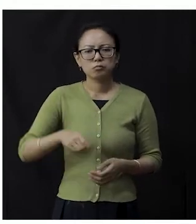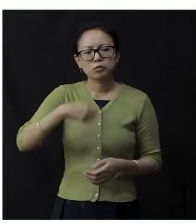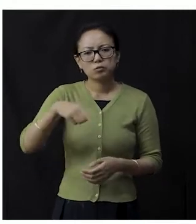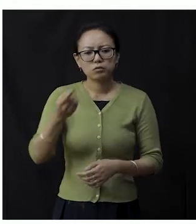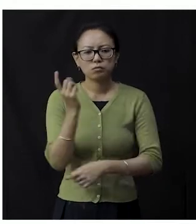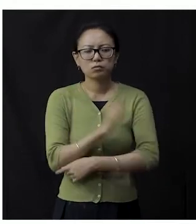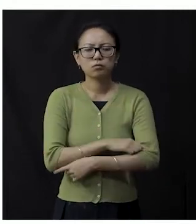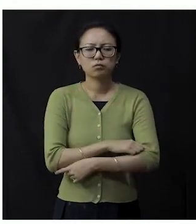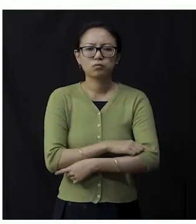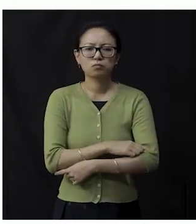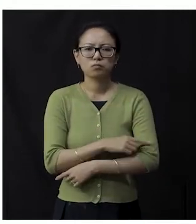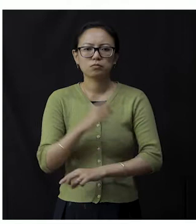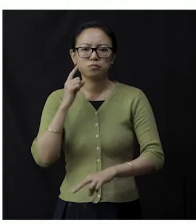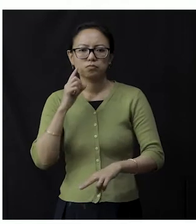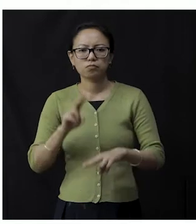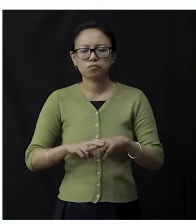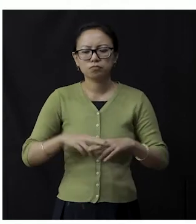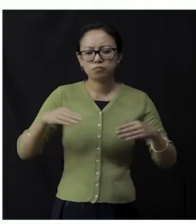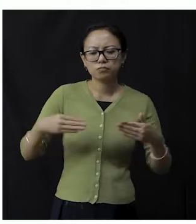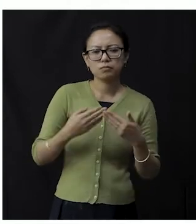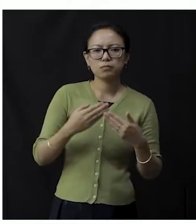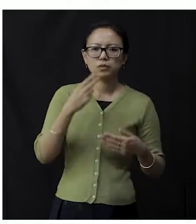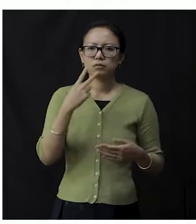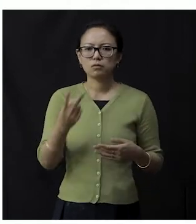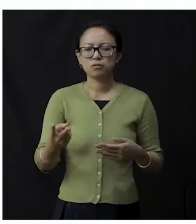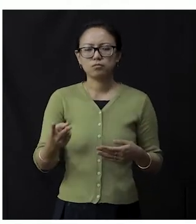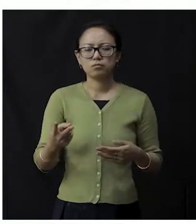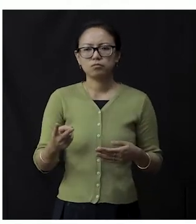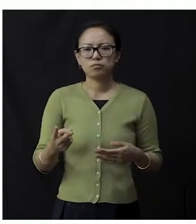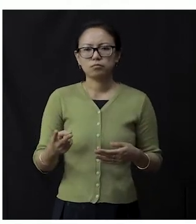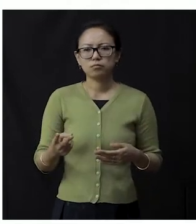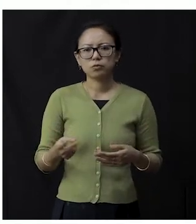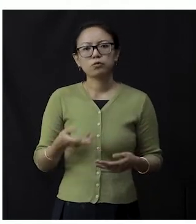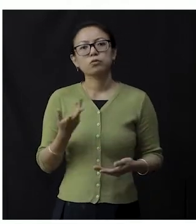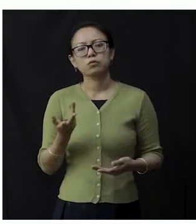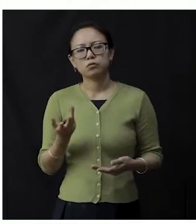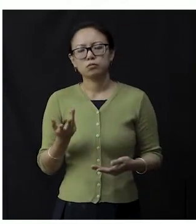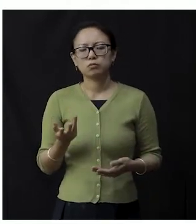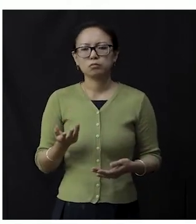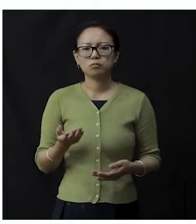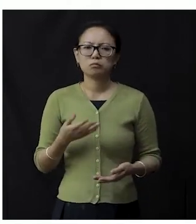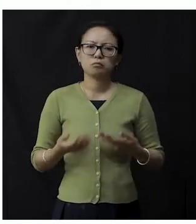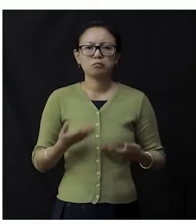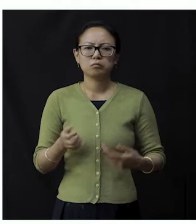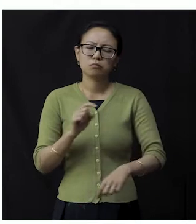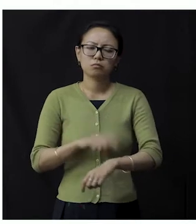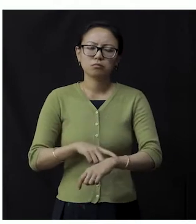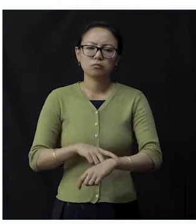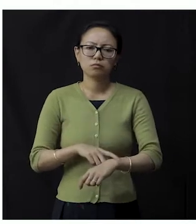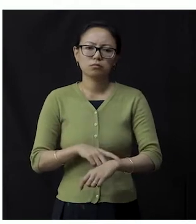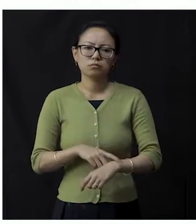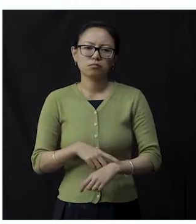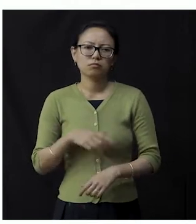visit each other, when we see each other, or whenever we feel like. So, here we go.